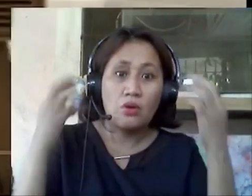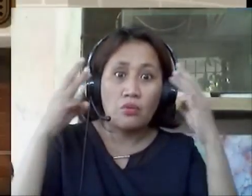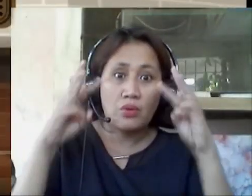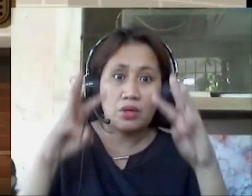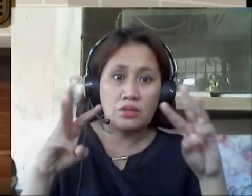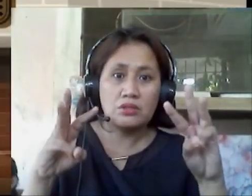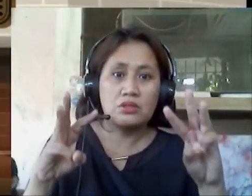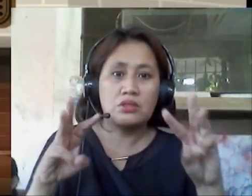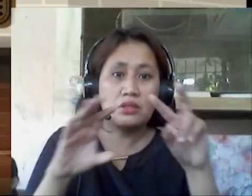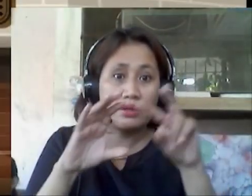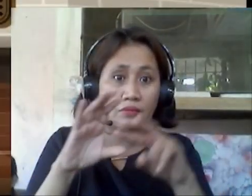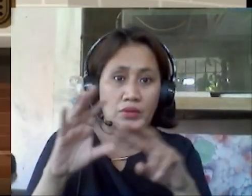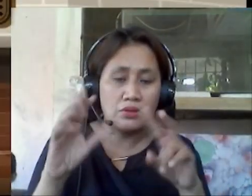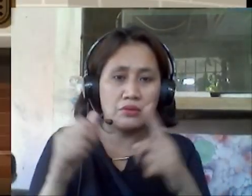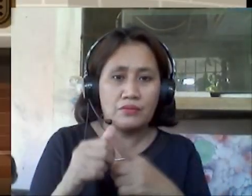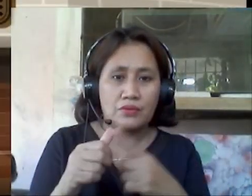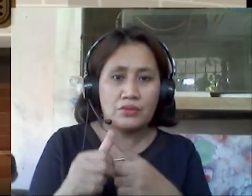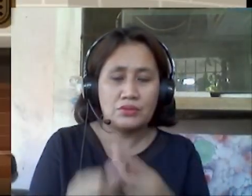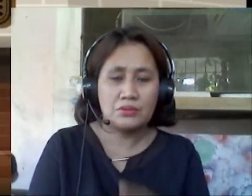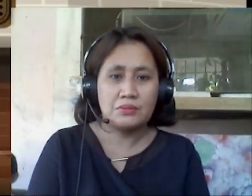video.